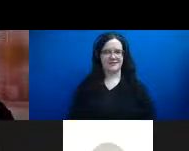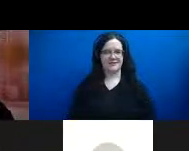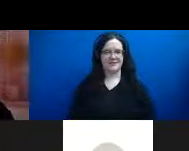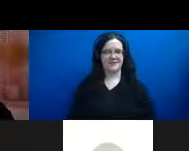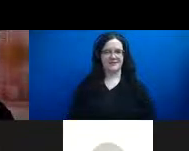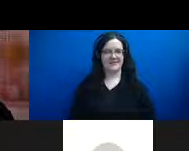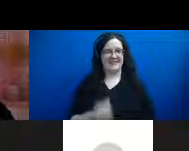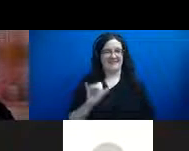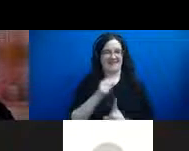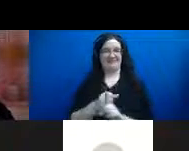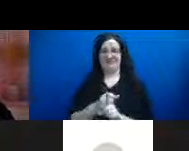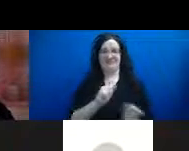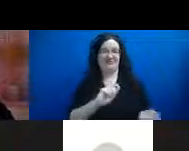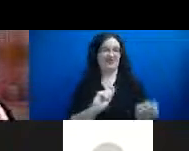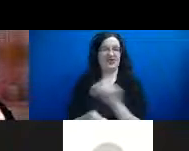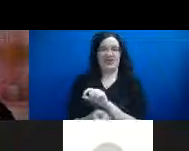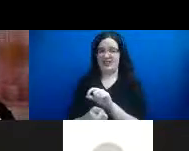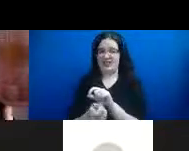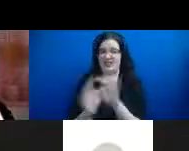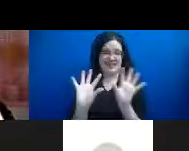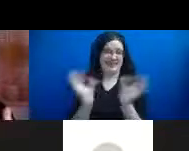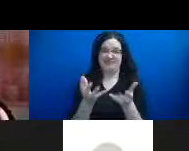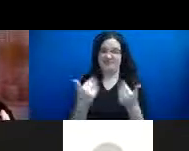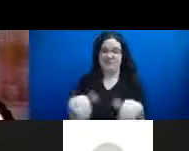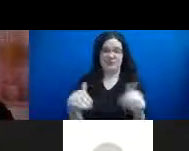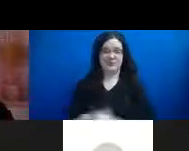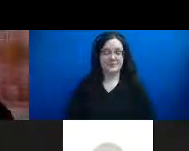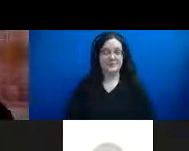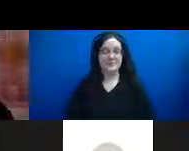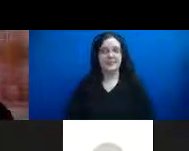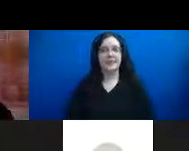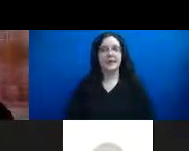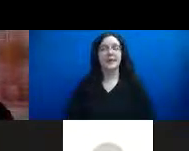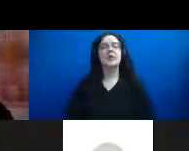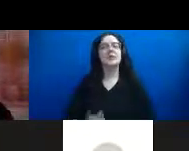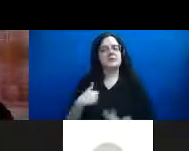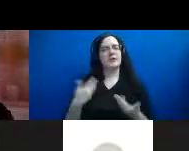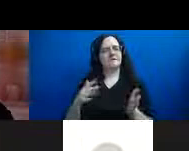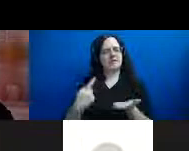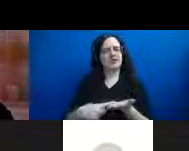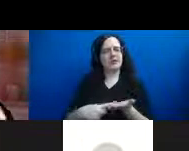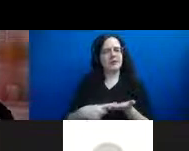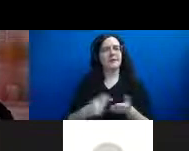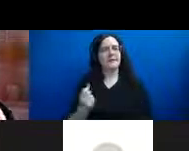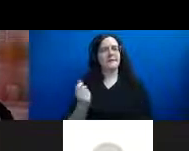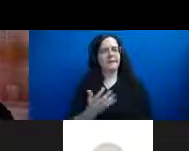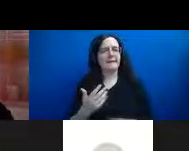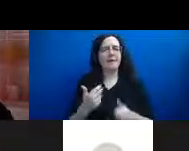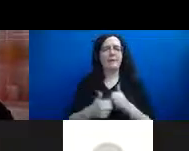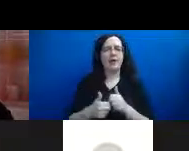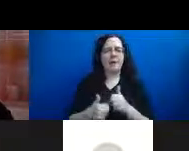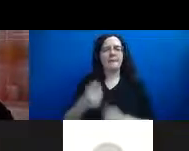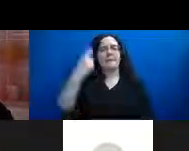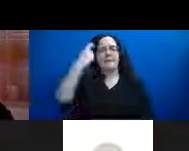whole ball game. So, you know, I talked about this a few minutes ago, the gambling problems and cognitions, and you